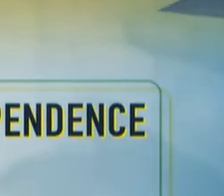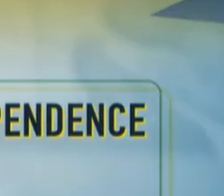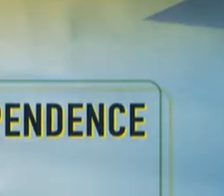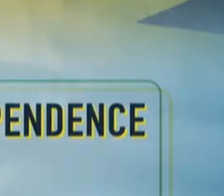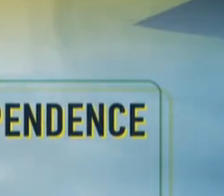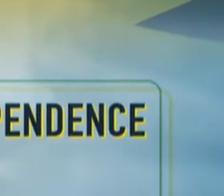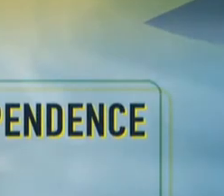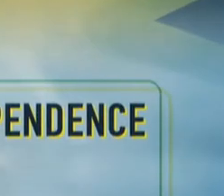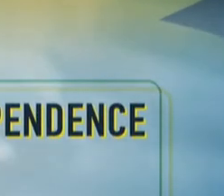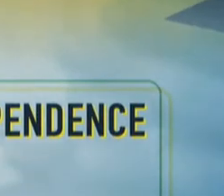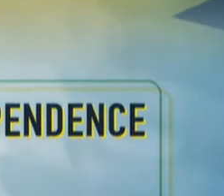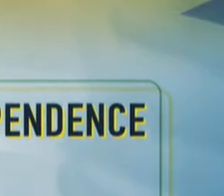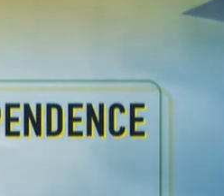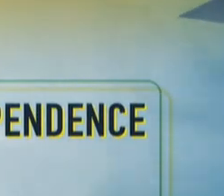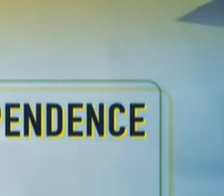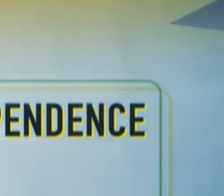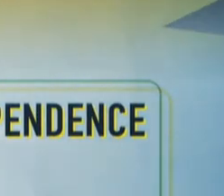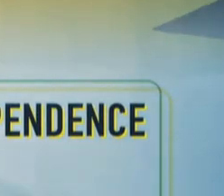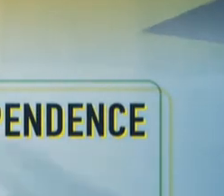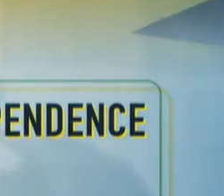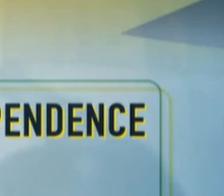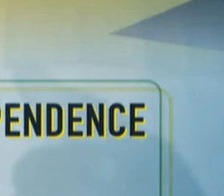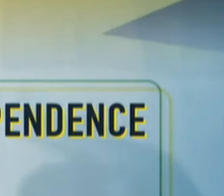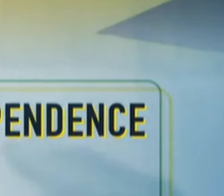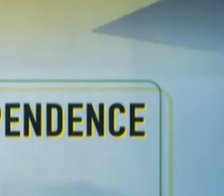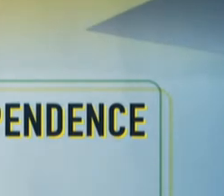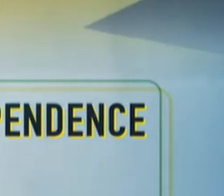the fire, I'll provide the